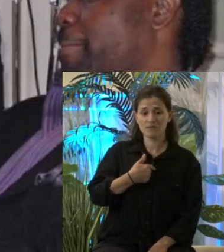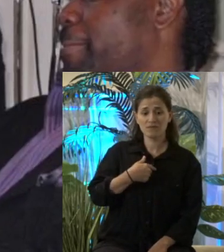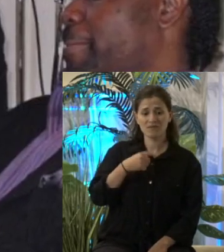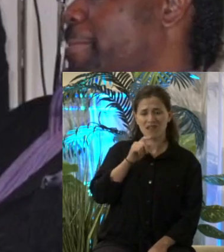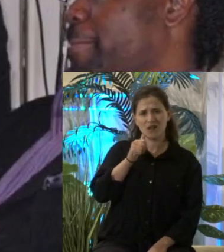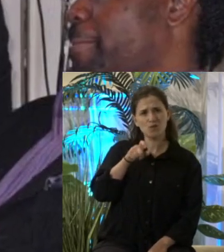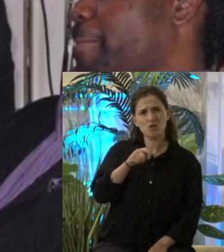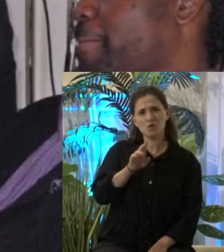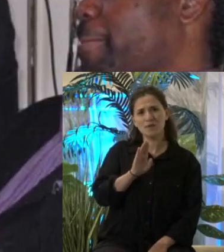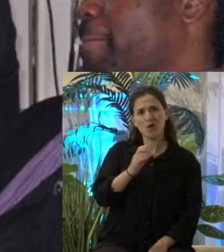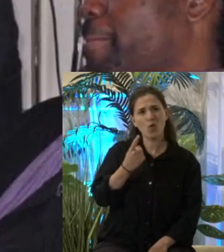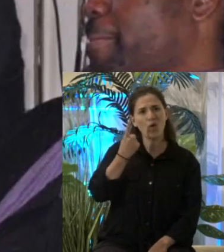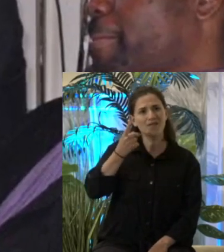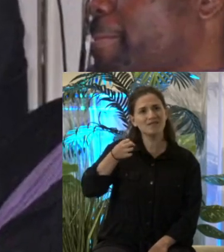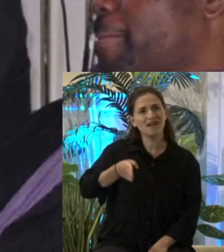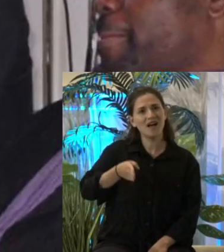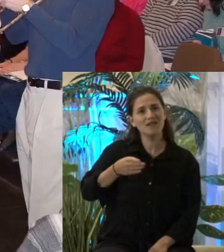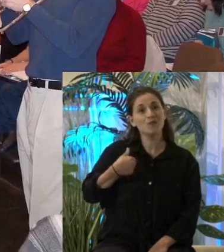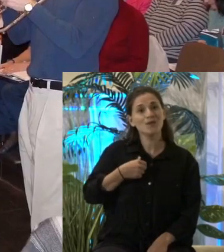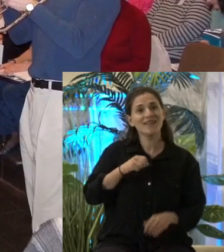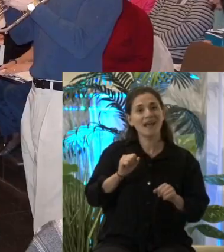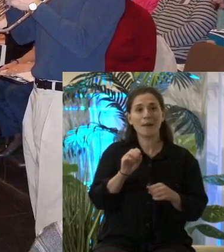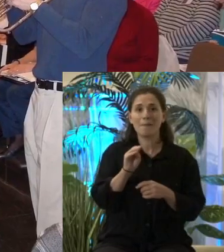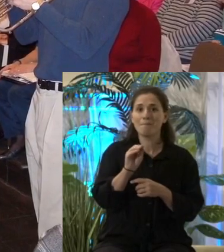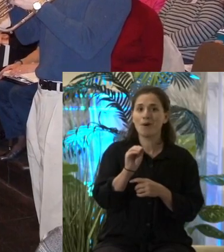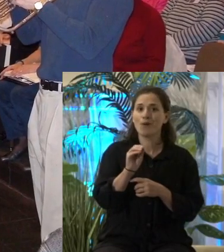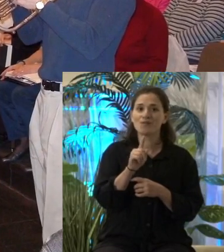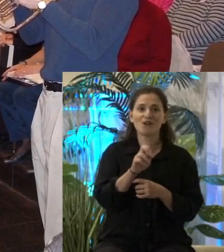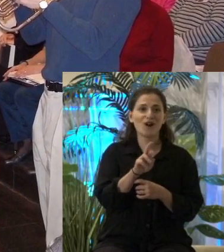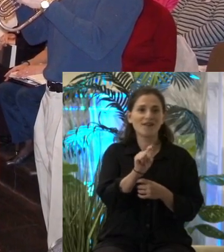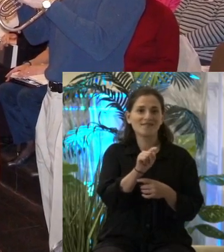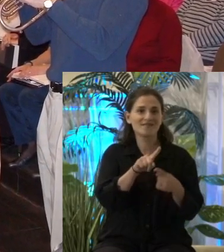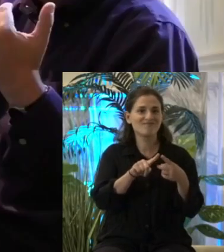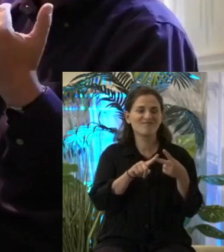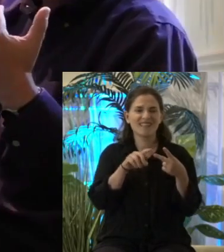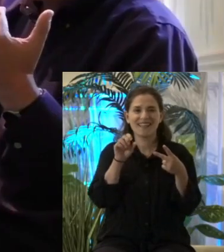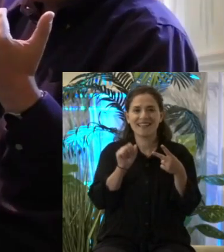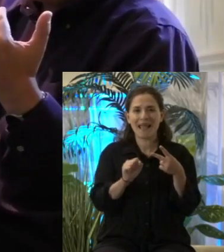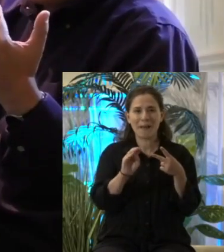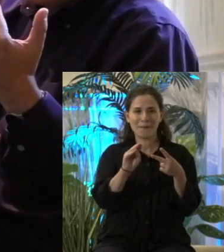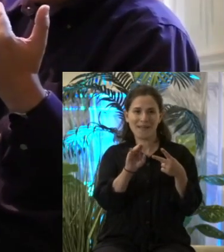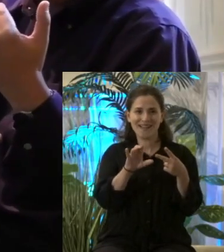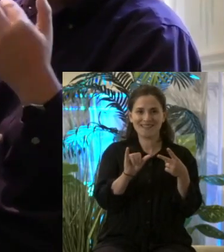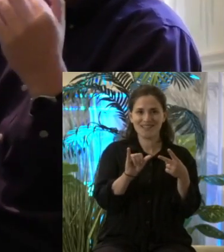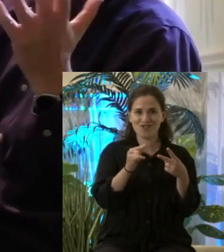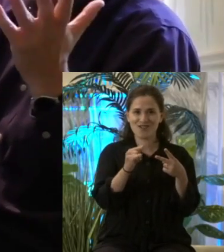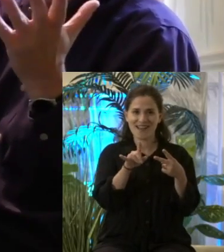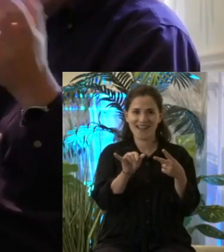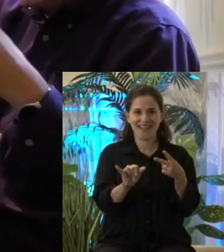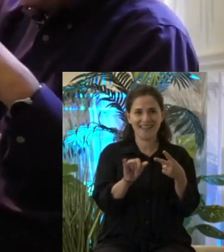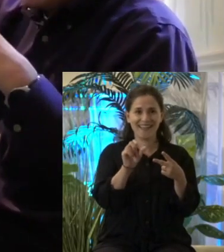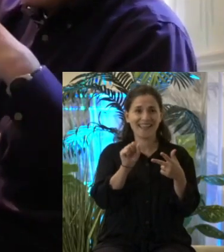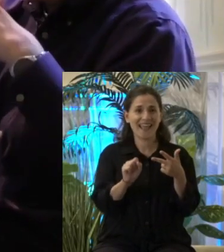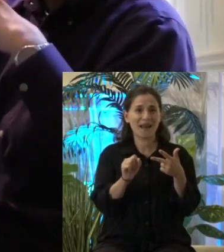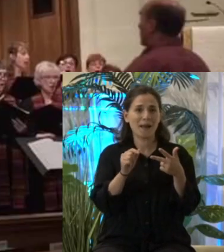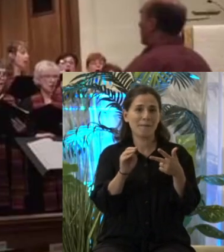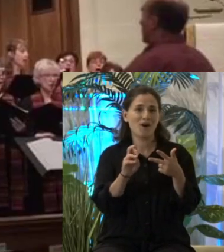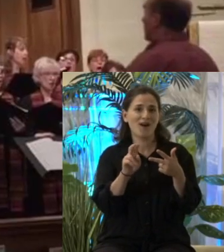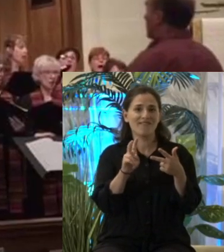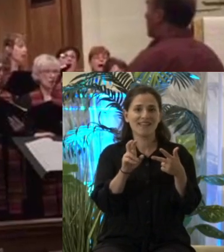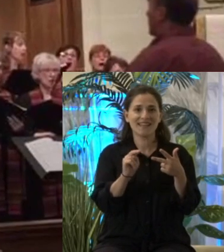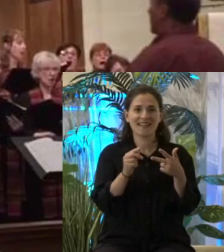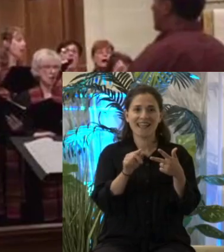here. We can do Mozart, we can do Macy Gray, Marvin Gaye, and